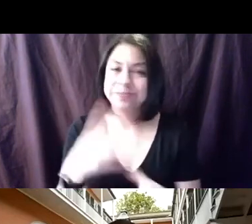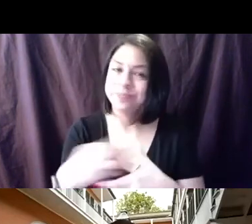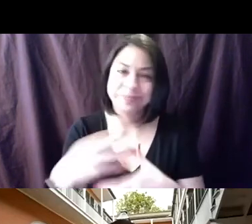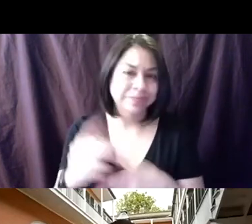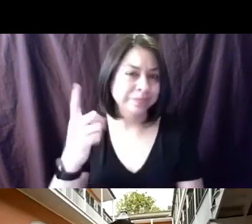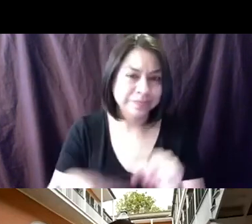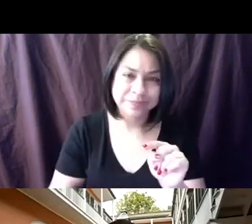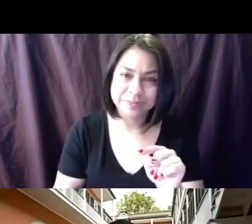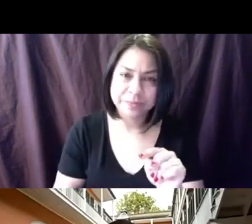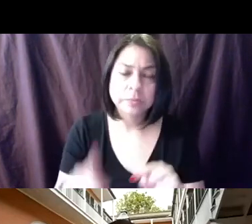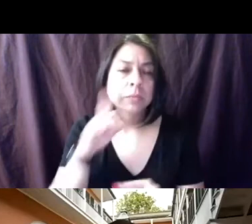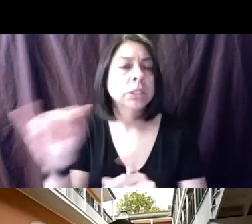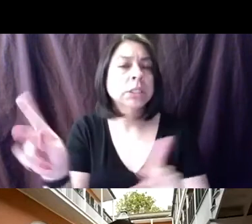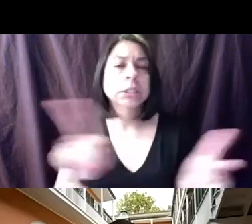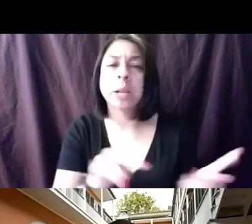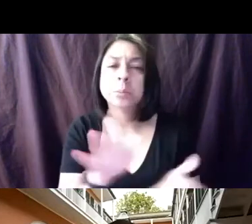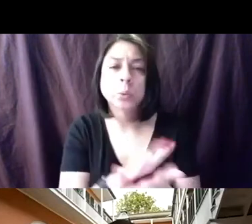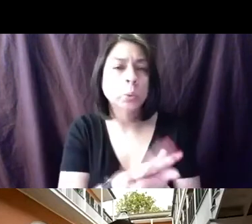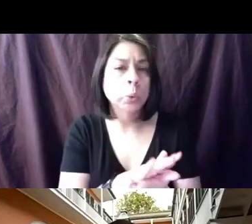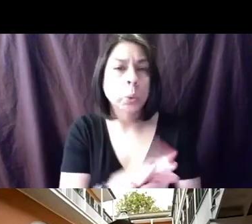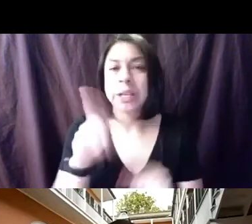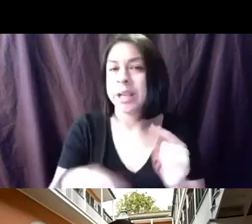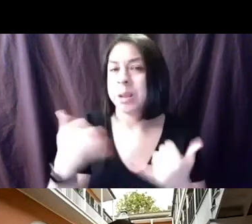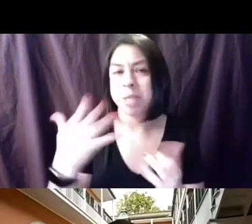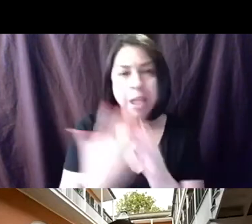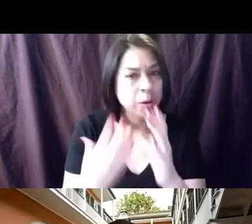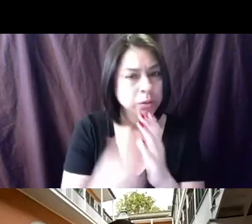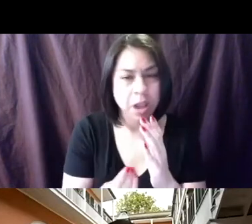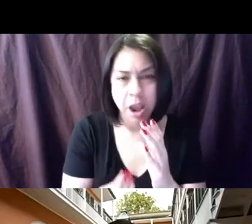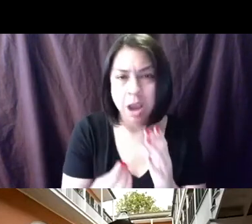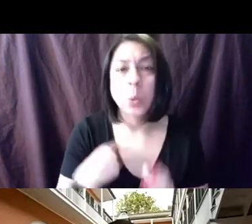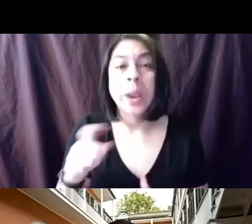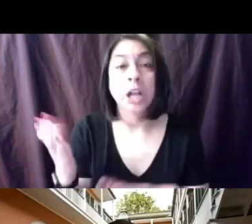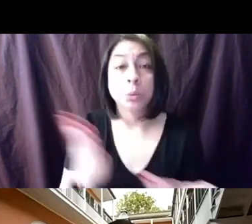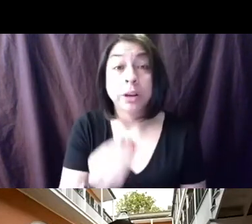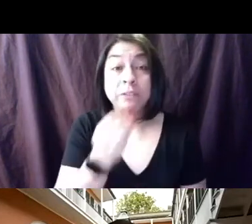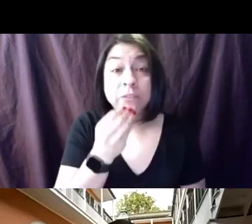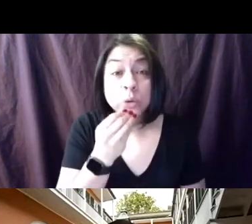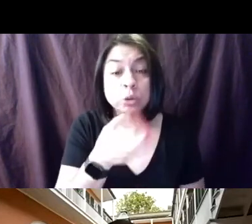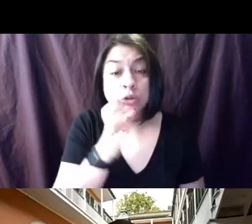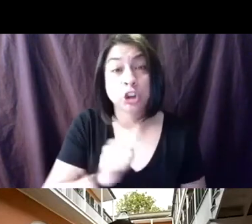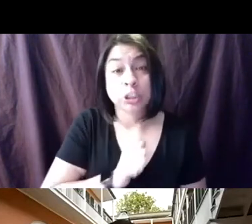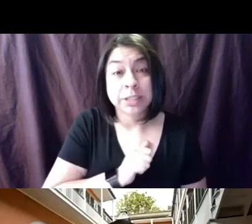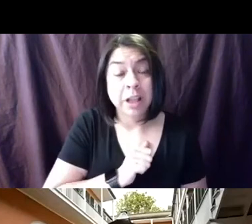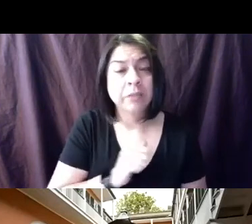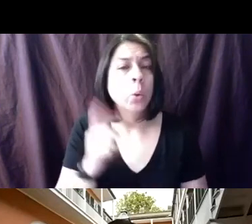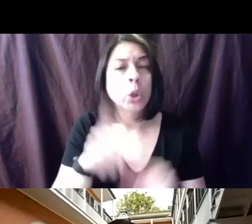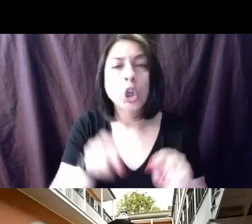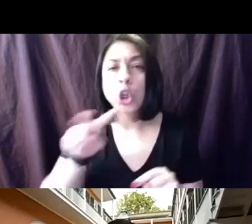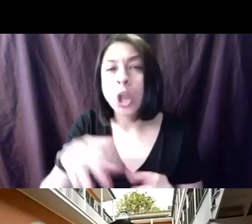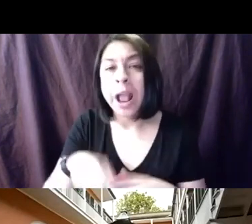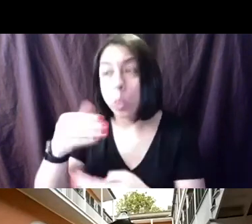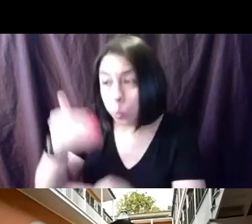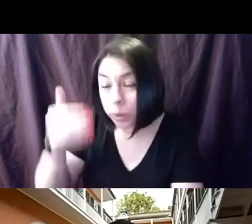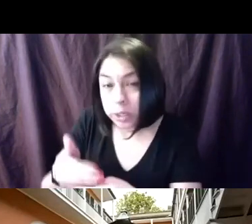And school was the same way. We never played outside. We had to bring our food and beverages. We couldn't look out of the windows. The windows